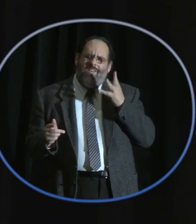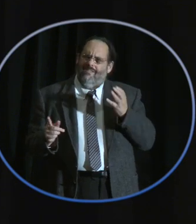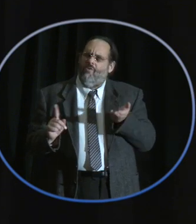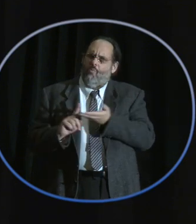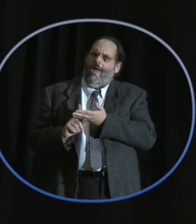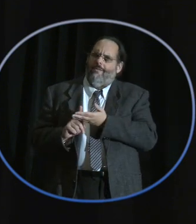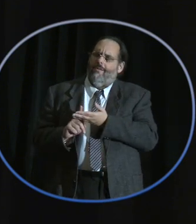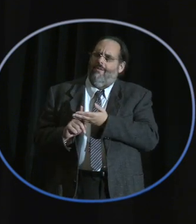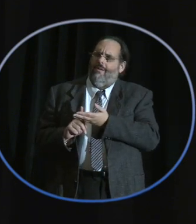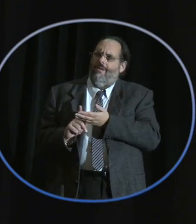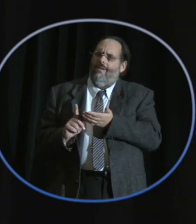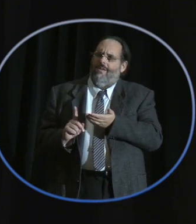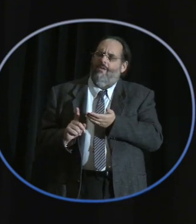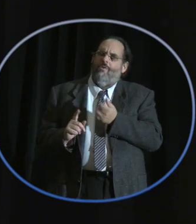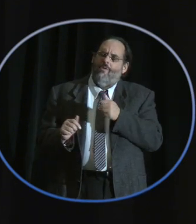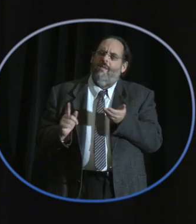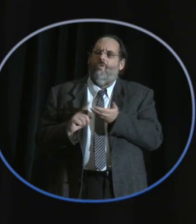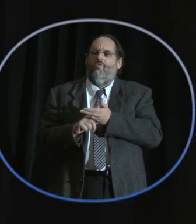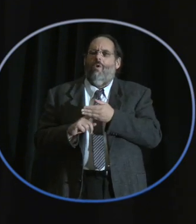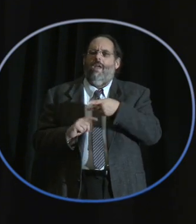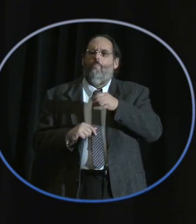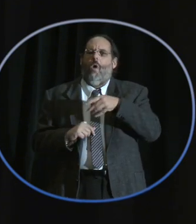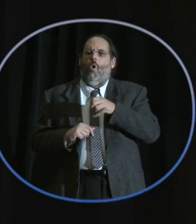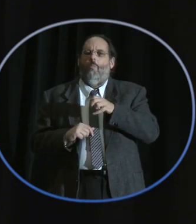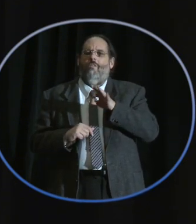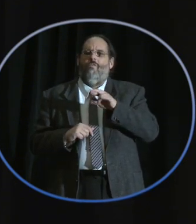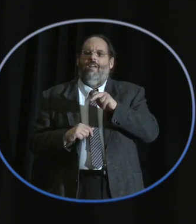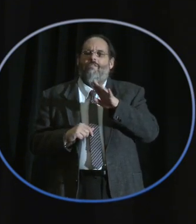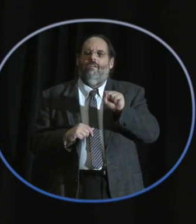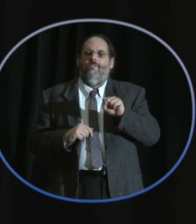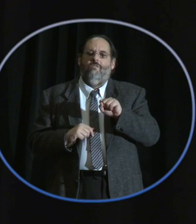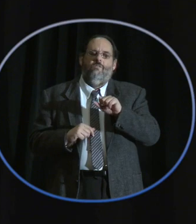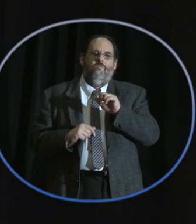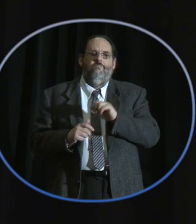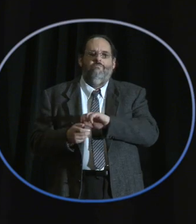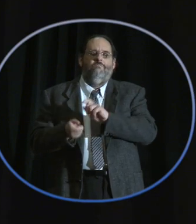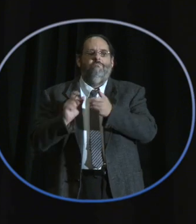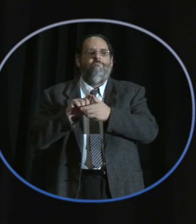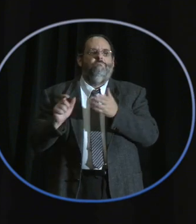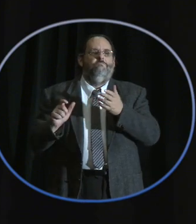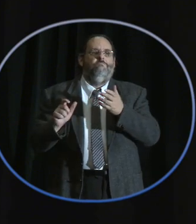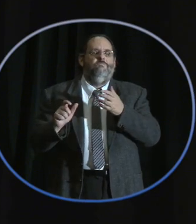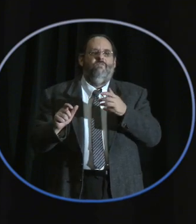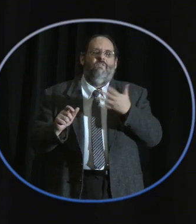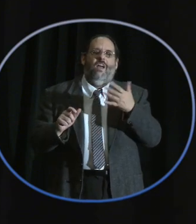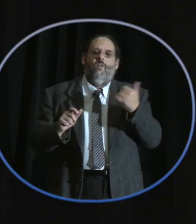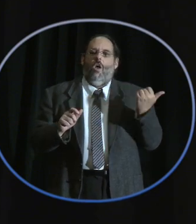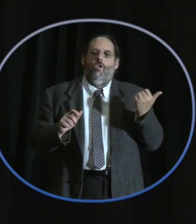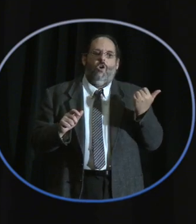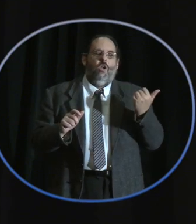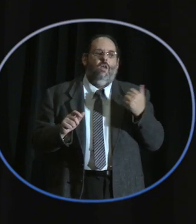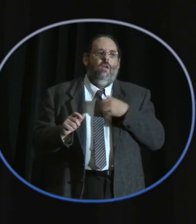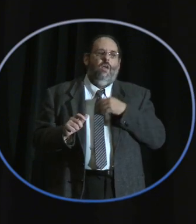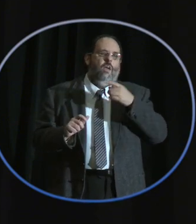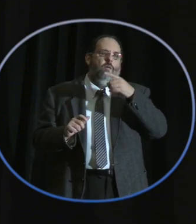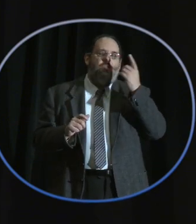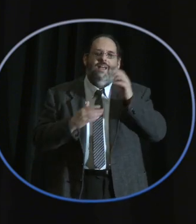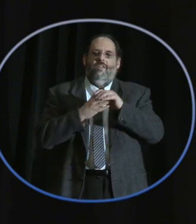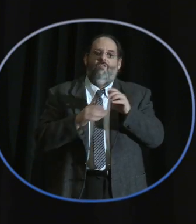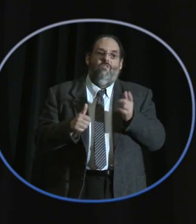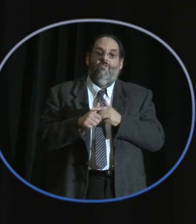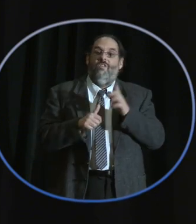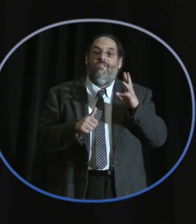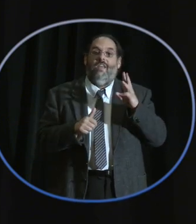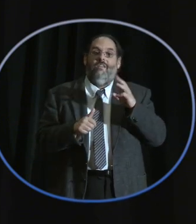and he is trying to persuade the Pope to canonize Mother Lang and five other African Americans, which would be the first six